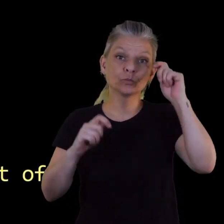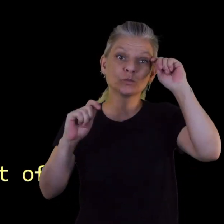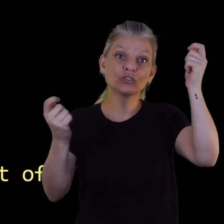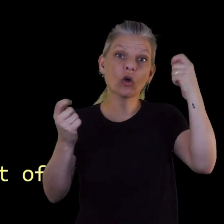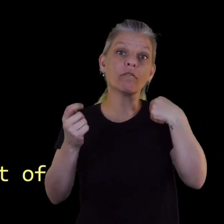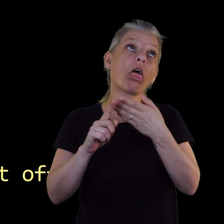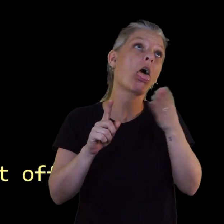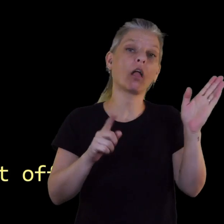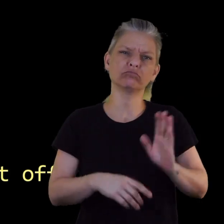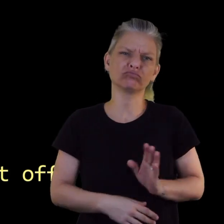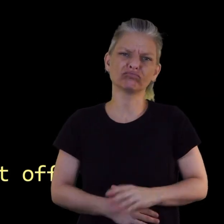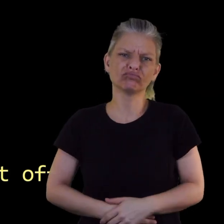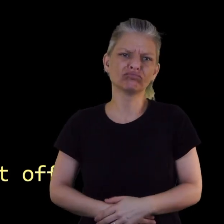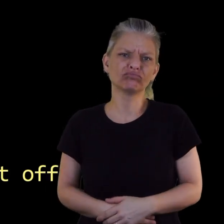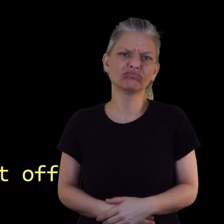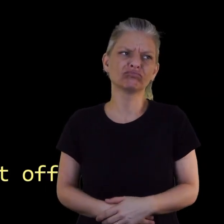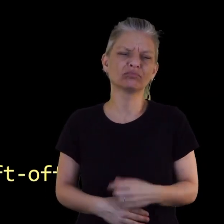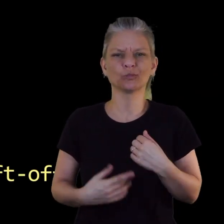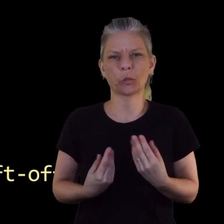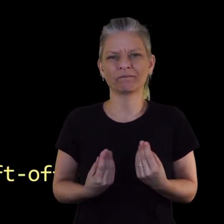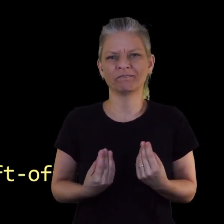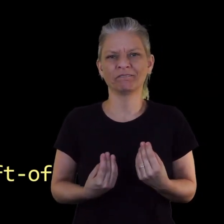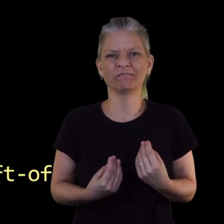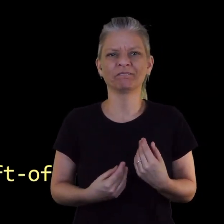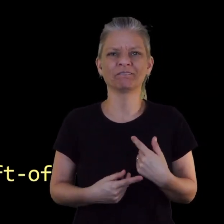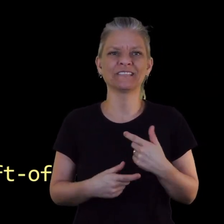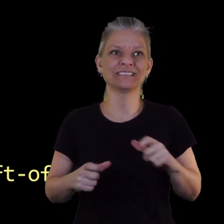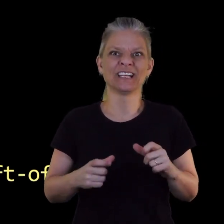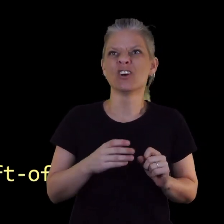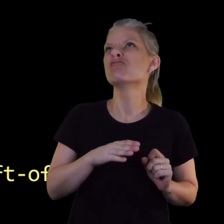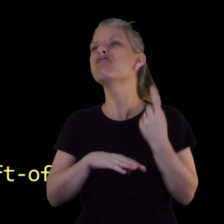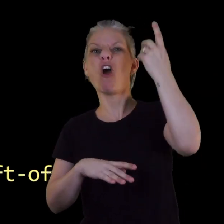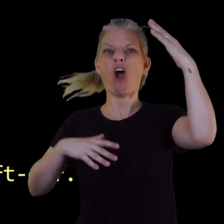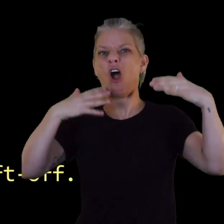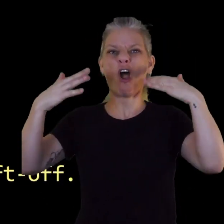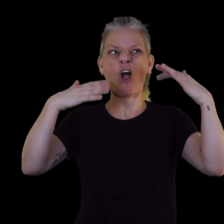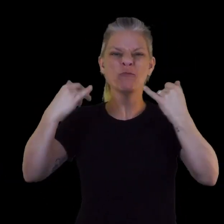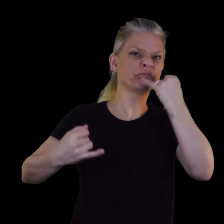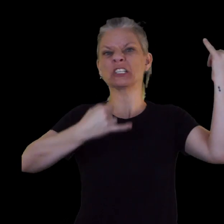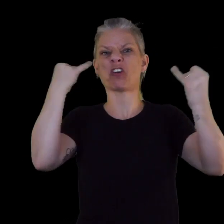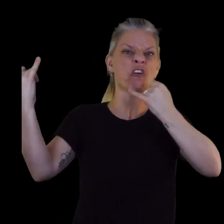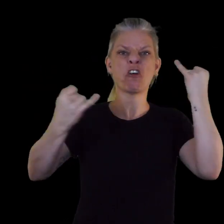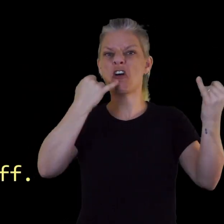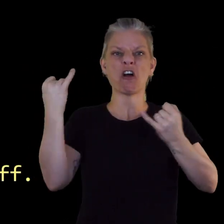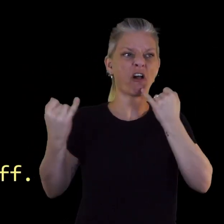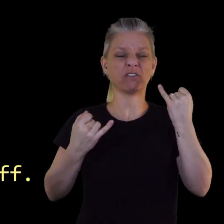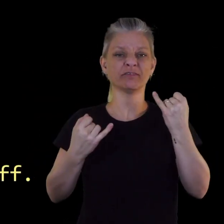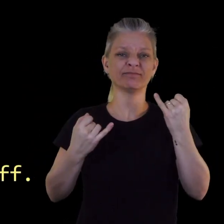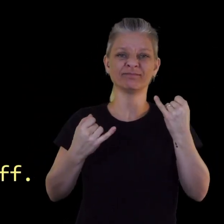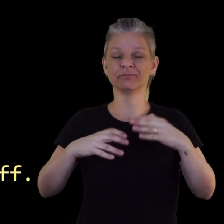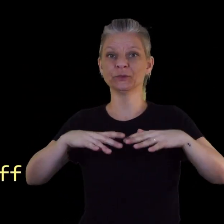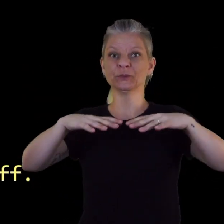I am not switched off when I drift off. I'm a bit soft, but I still got lift off. Pissed off. This